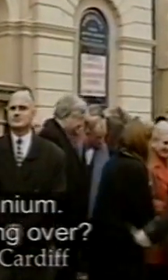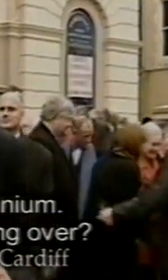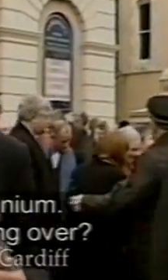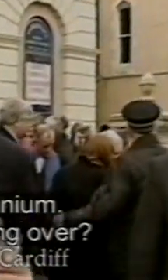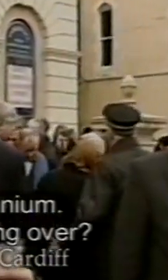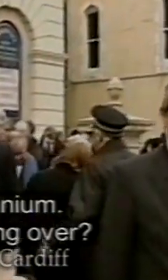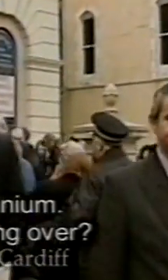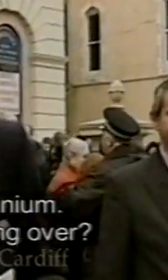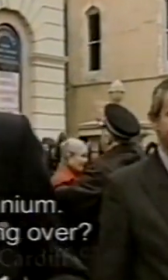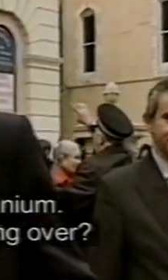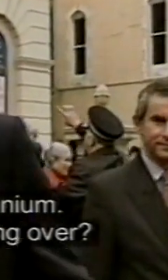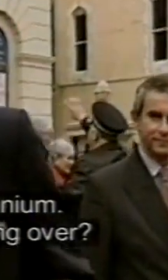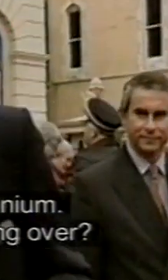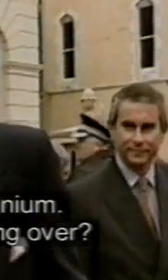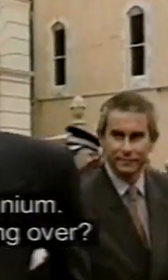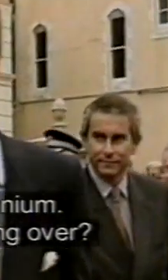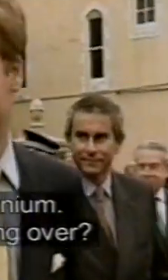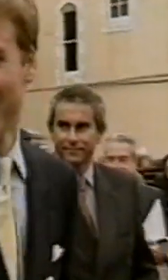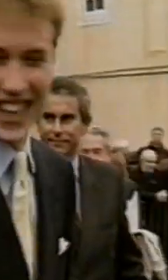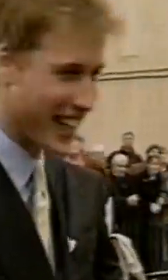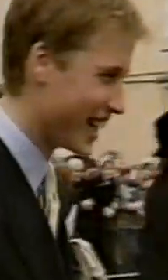Happy Millennium as well. Oh, so you're still hungover.